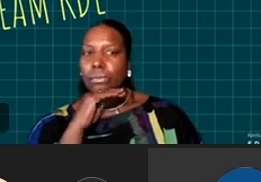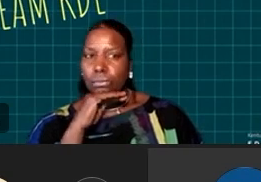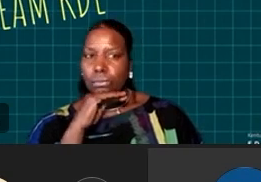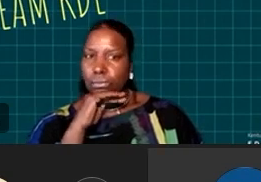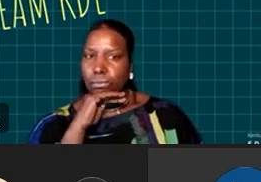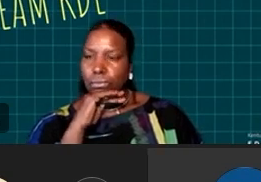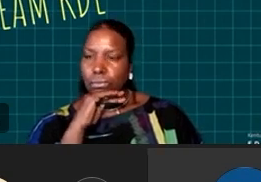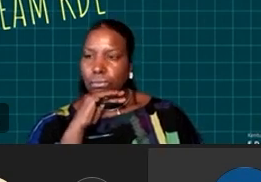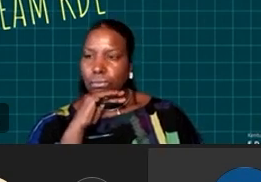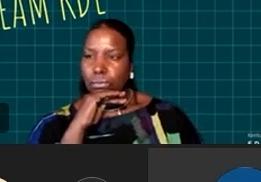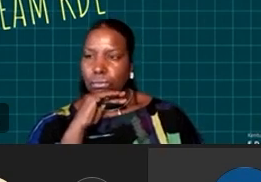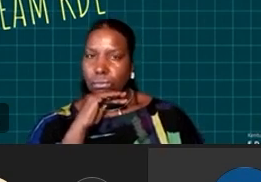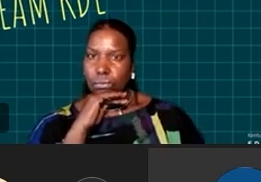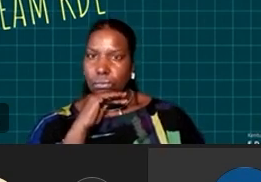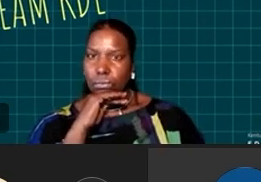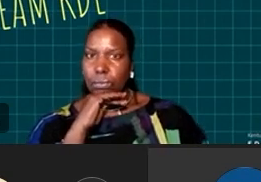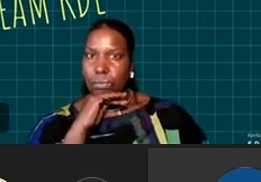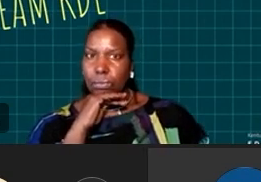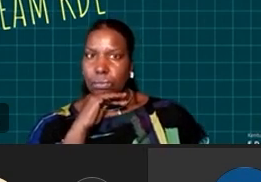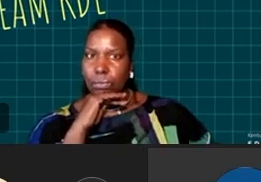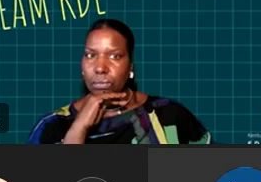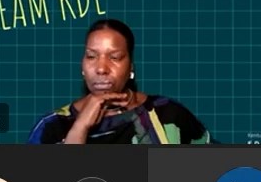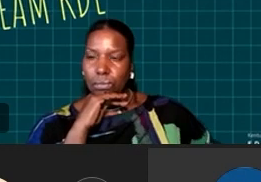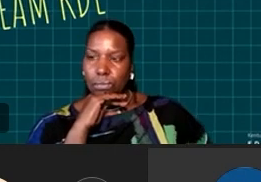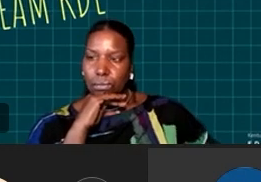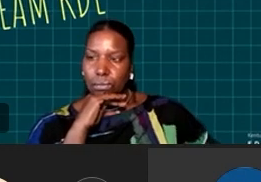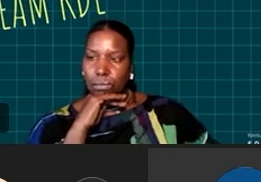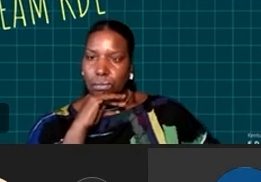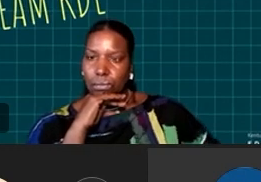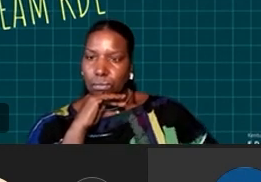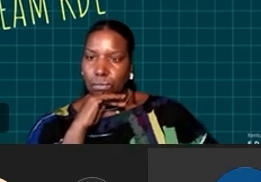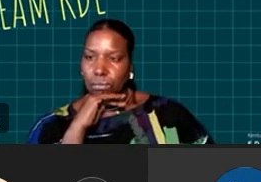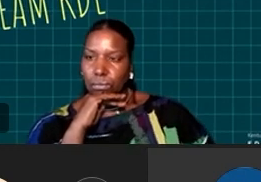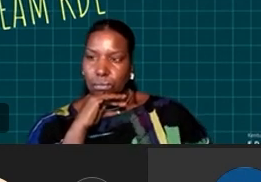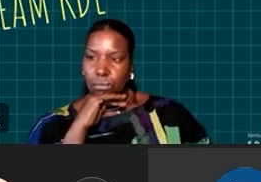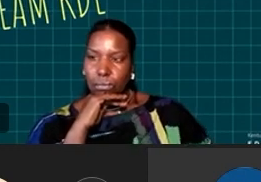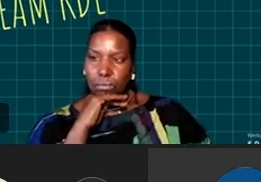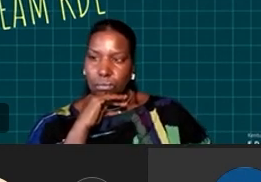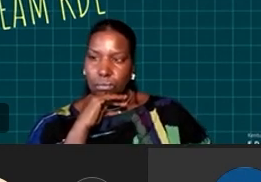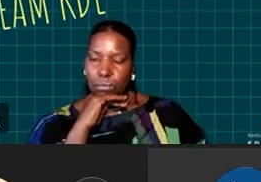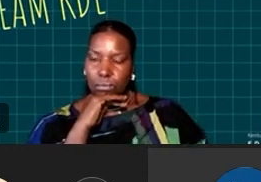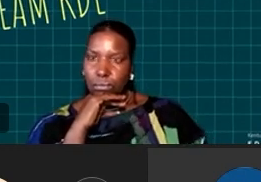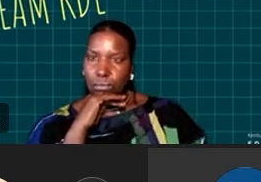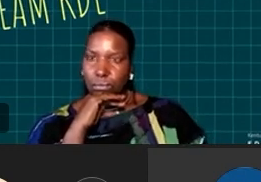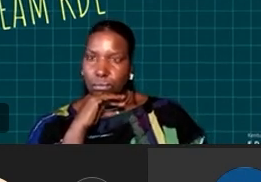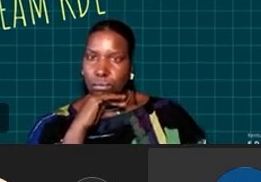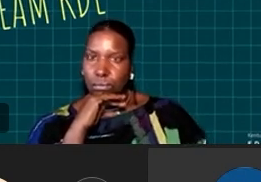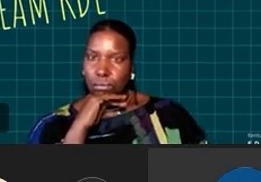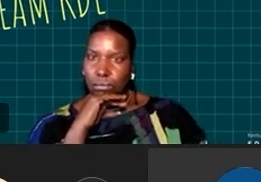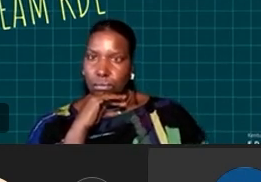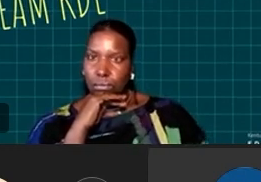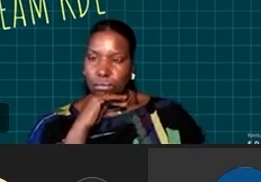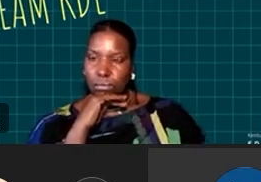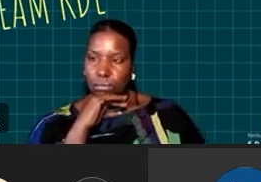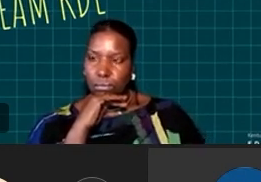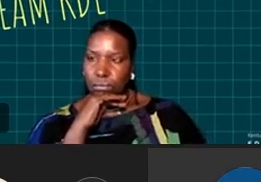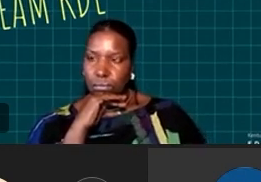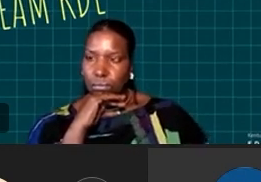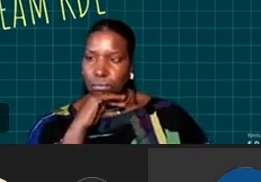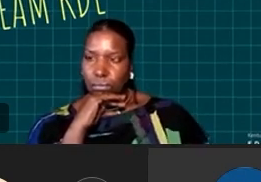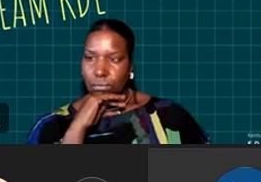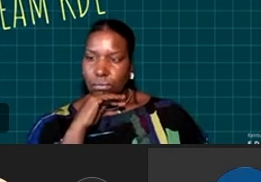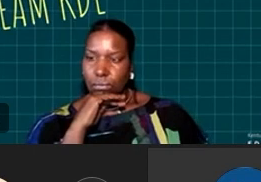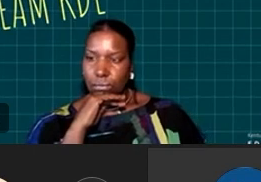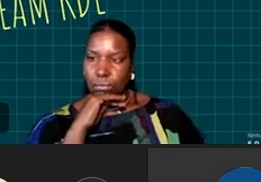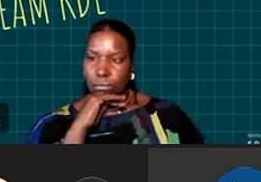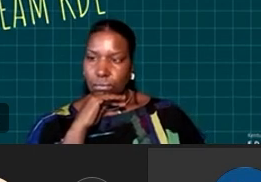that, for whatever reason, if that least lit solution had been the winner of the procurement, then